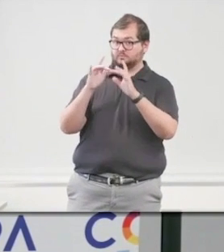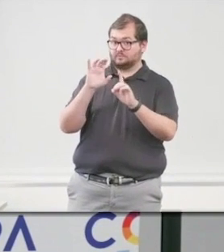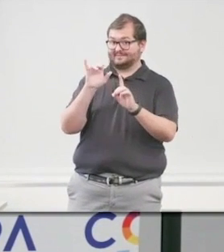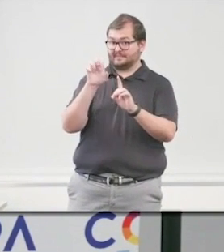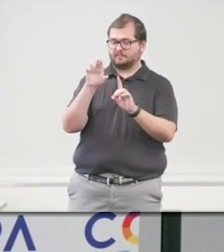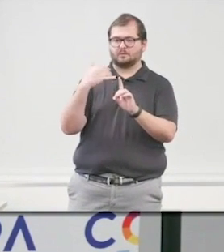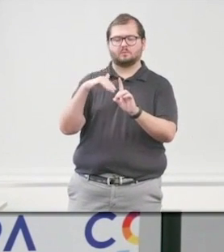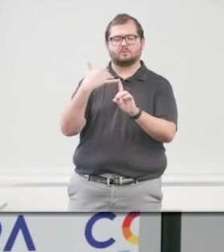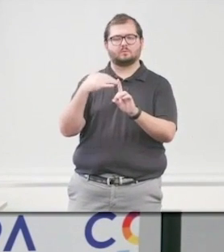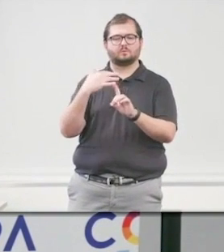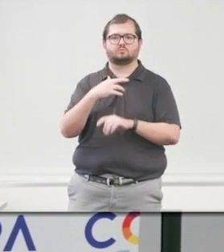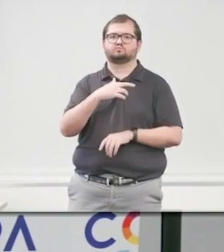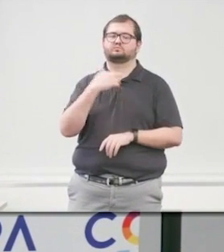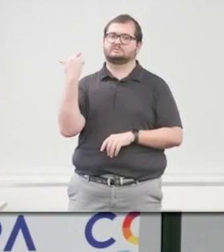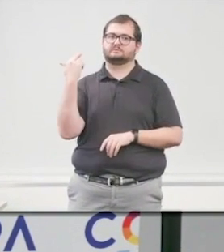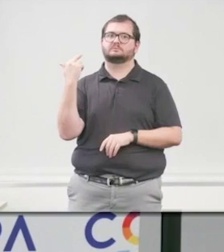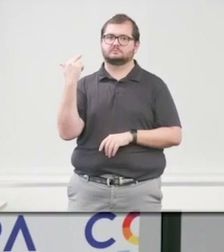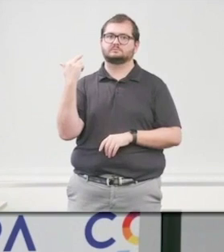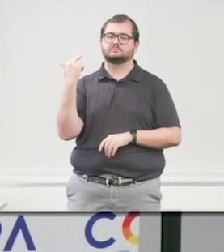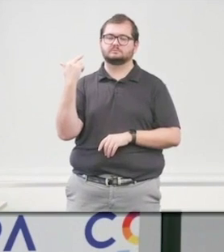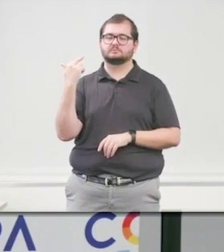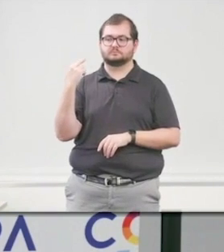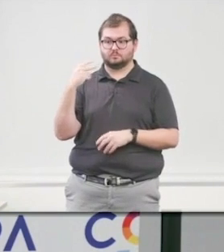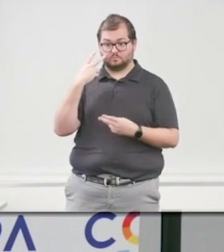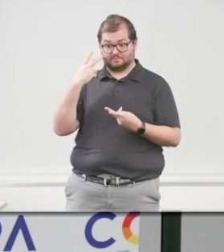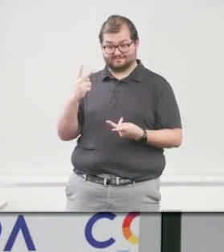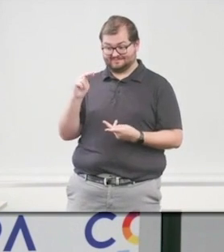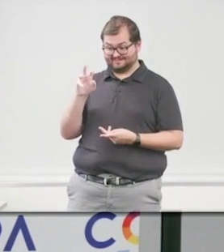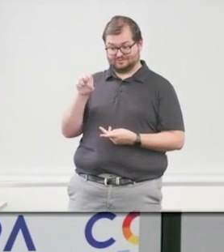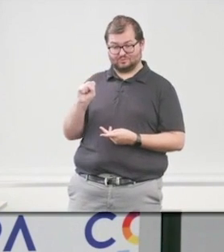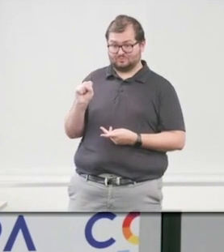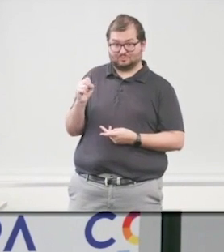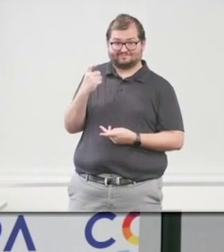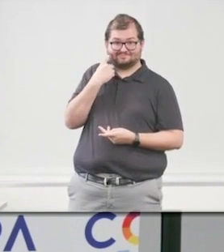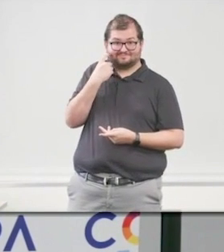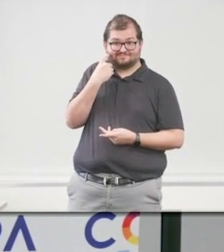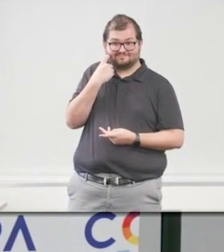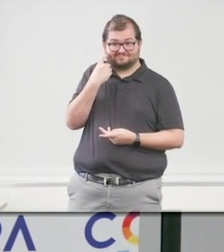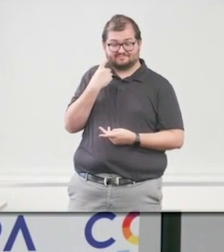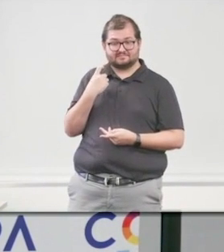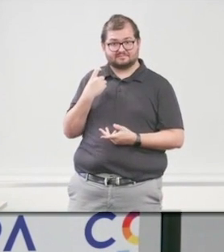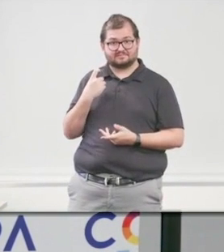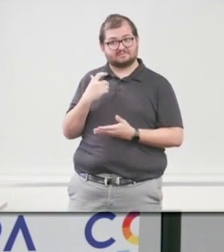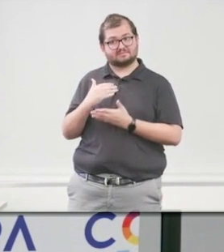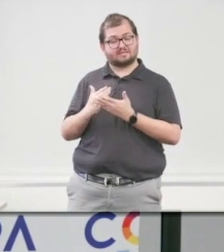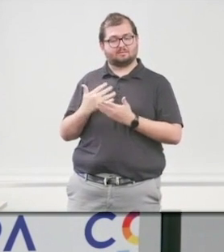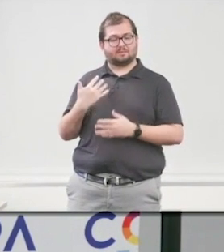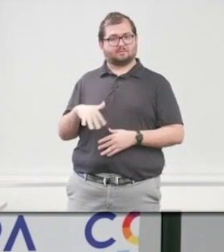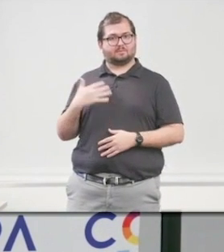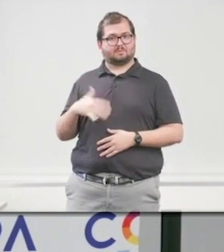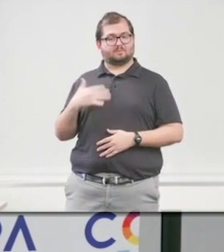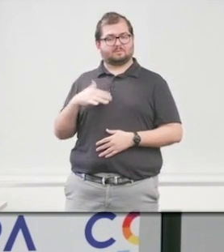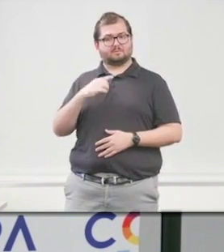huge risk. And we've seen in the news, even as recent, that there's been some pretty significant